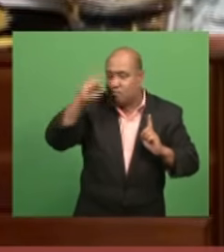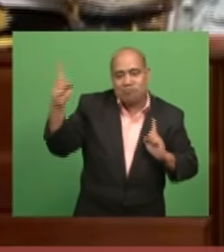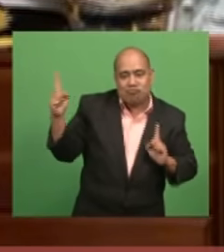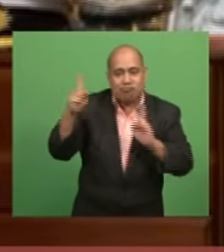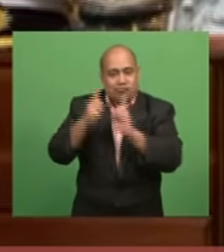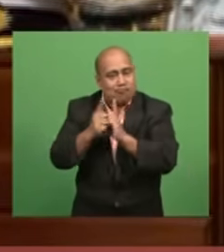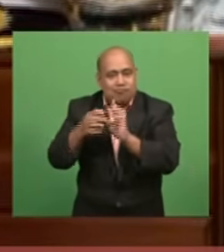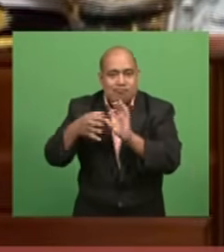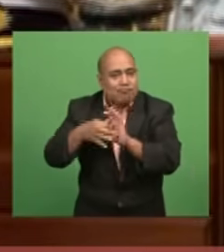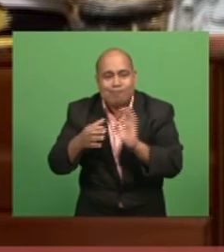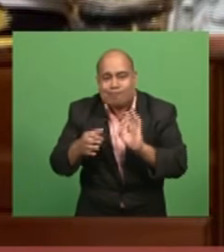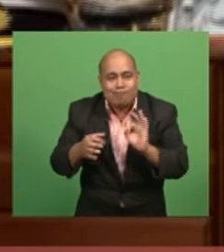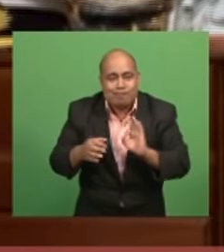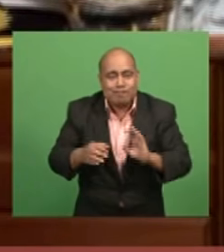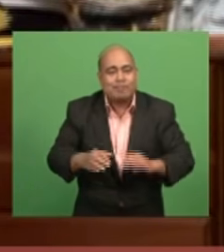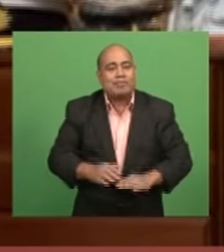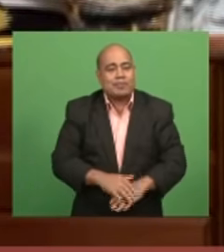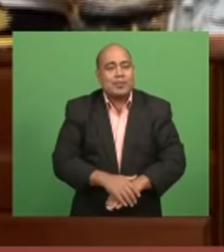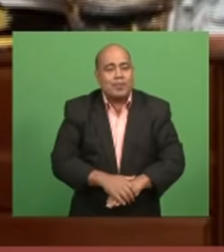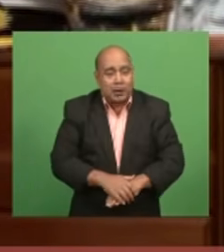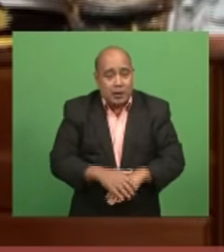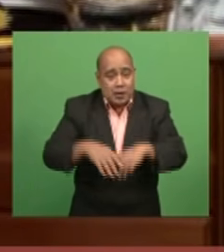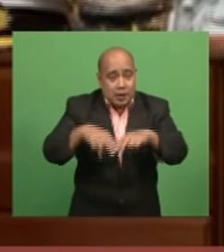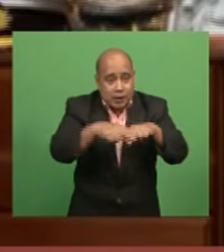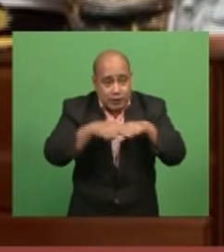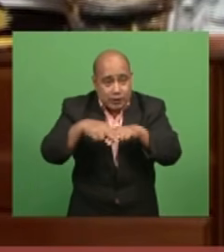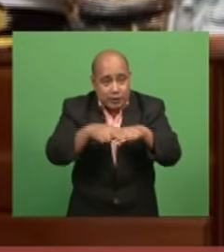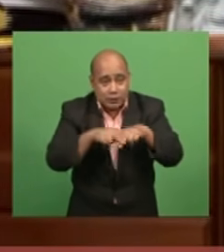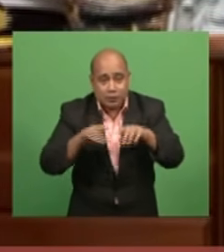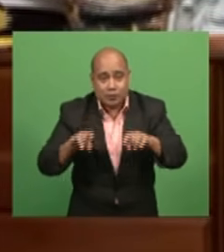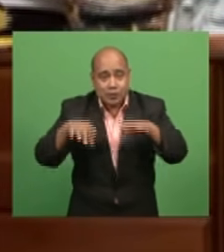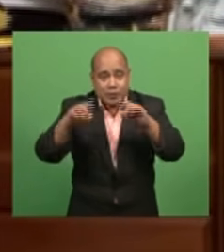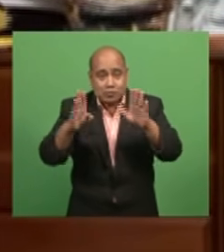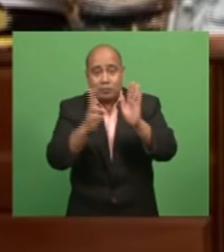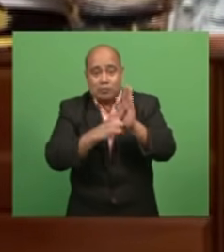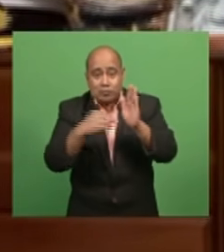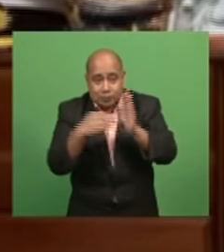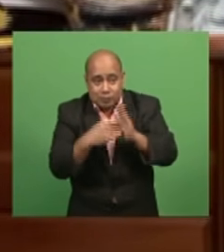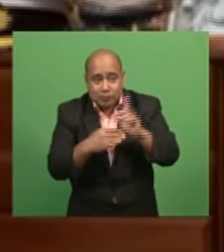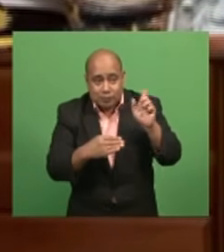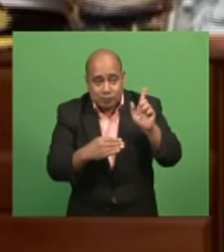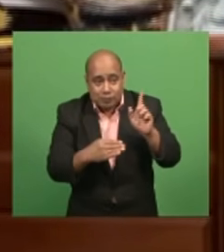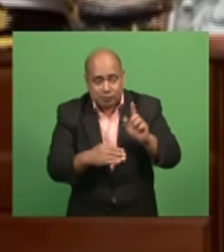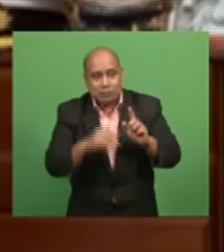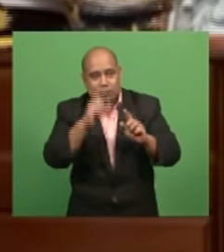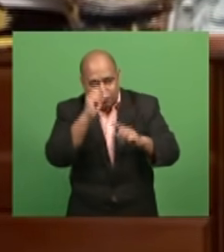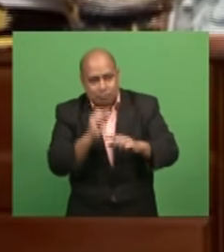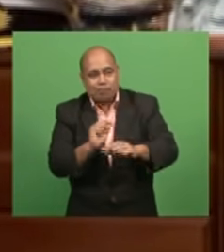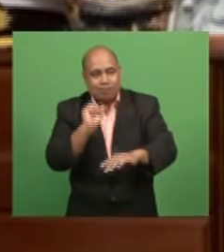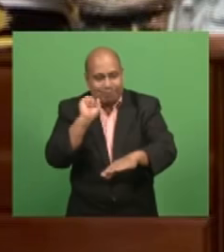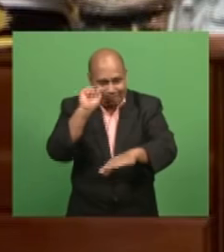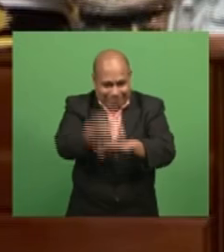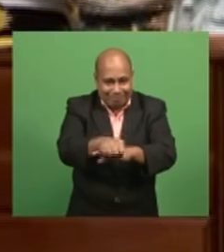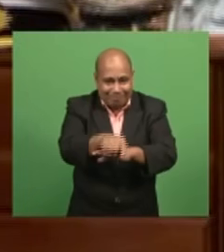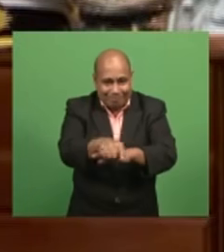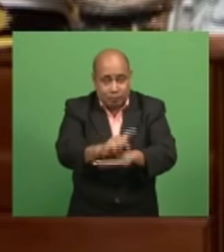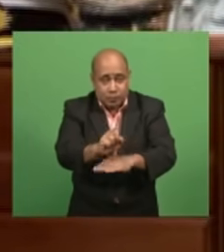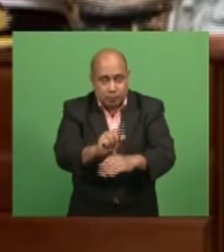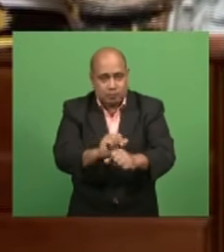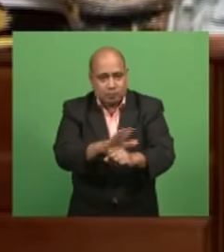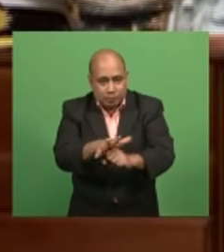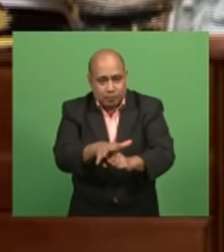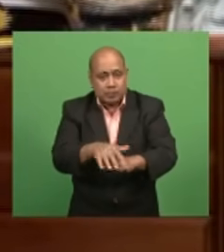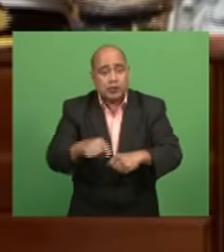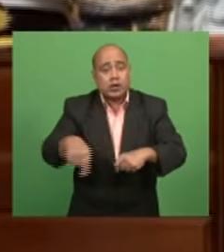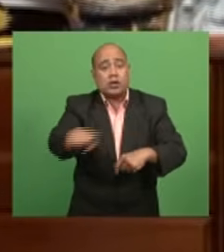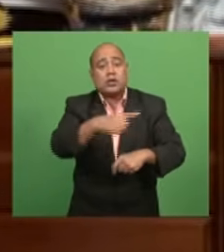Australia are all engaged in decisive campaigns to stomp out COVID-19, even as we in Fiji reckon